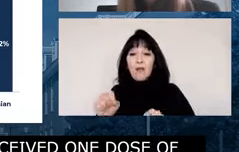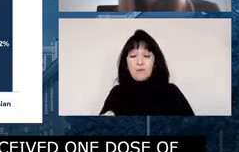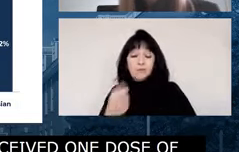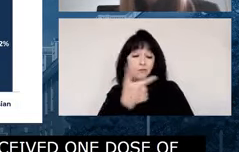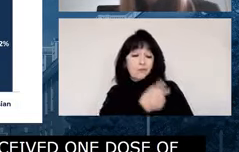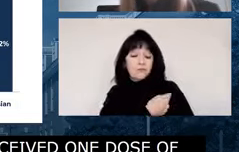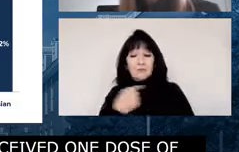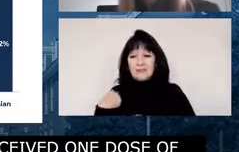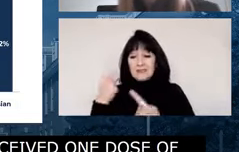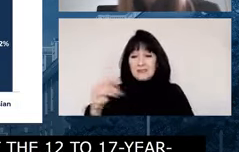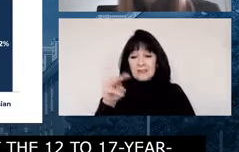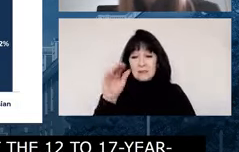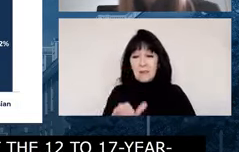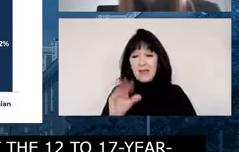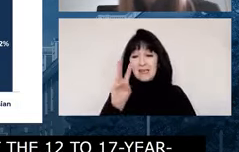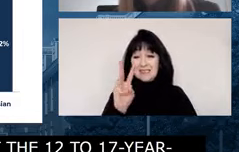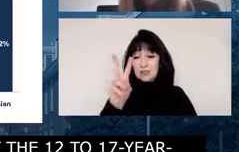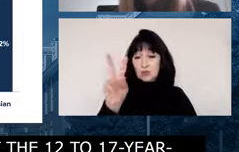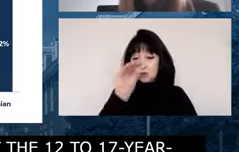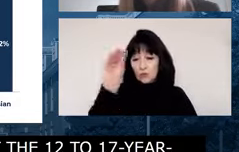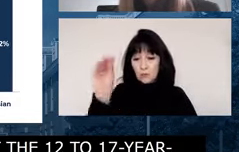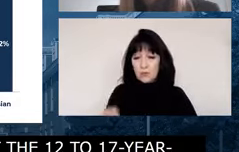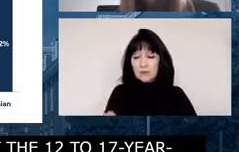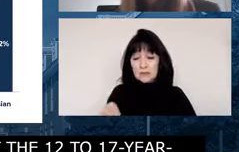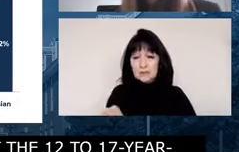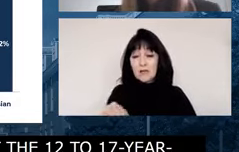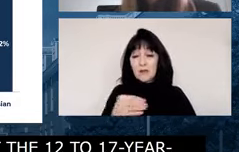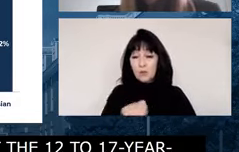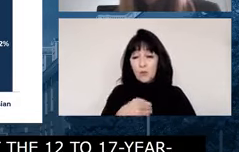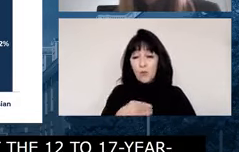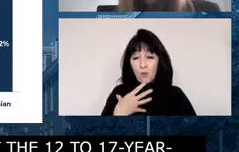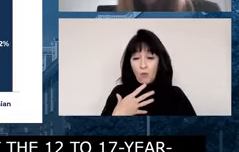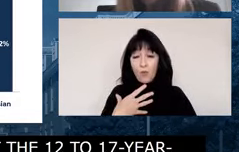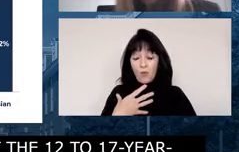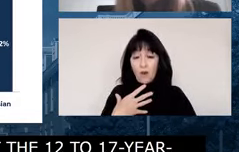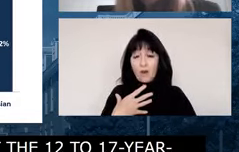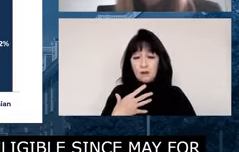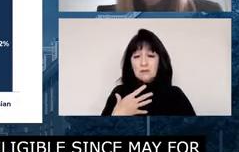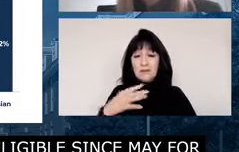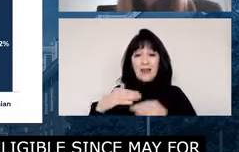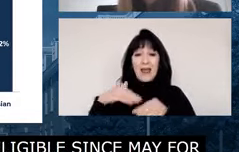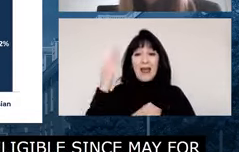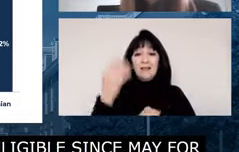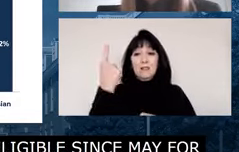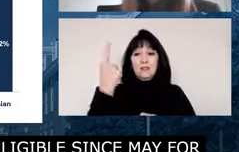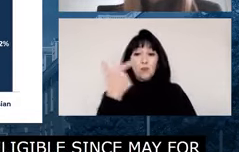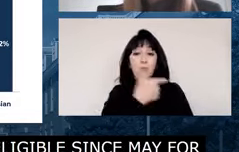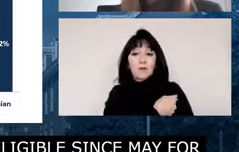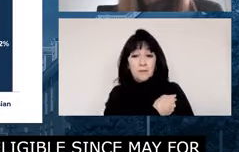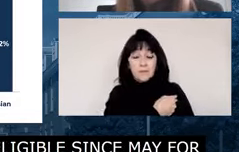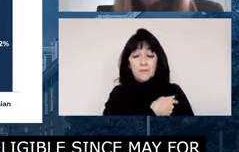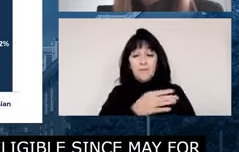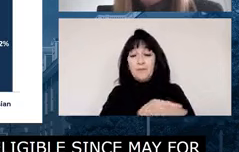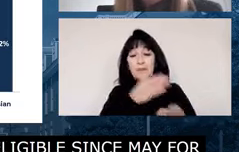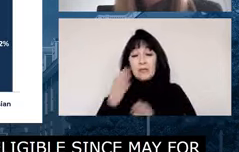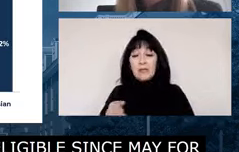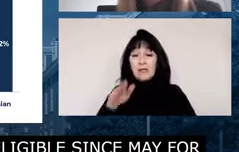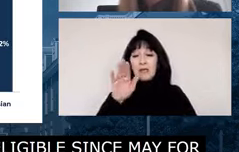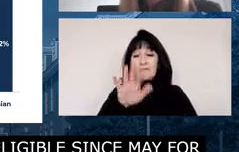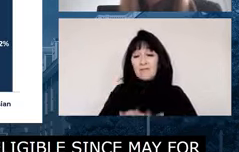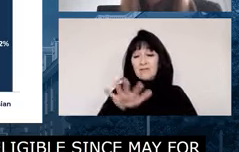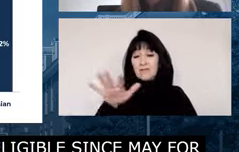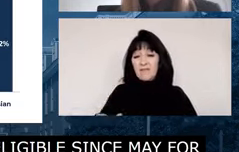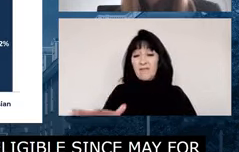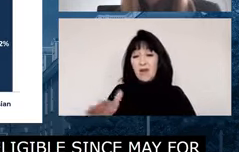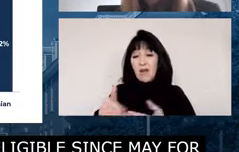vaccine, 62% have received at least one dose, and almost 55%